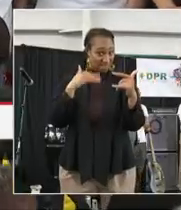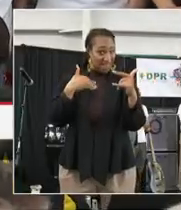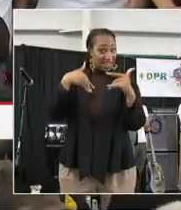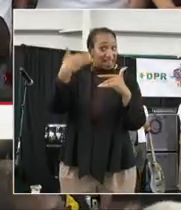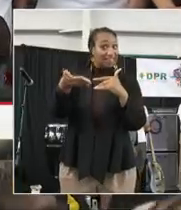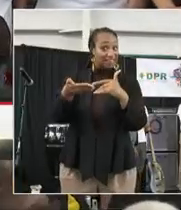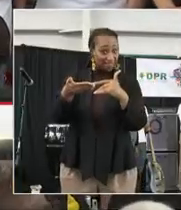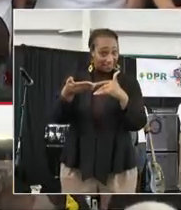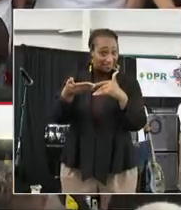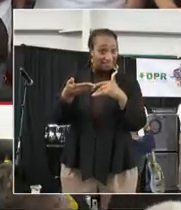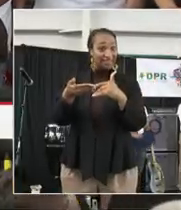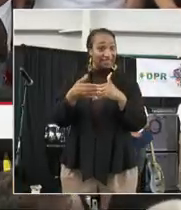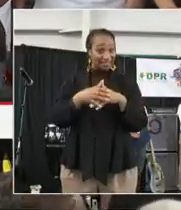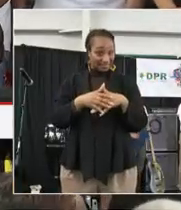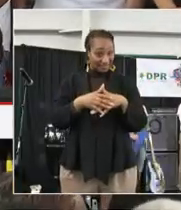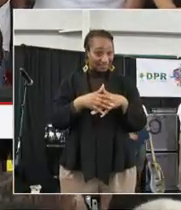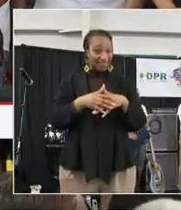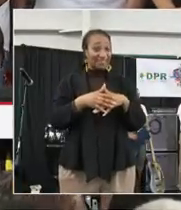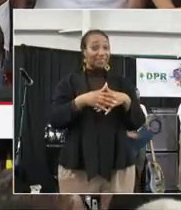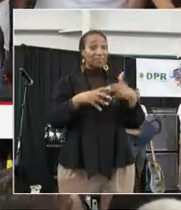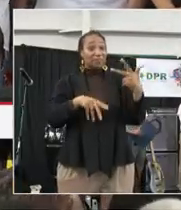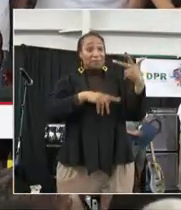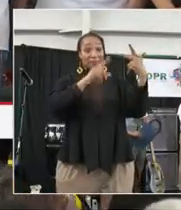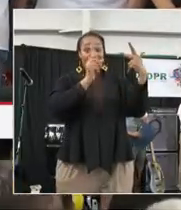We have the senior cruise.